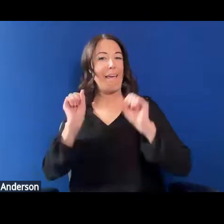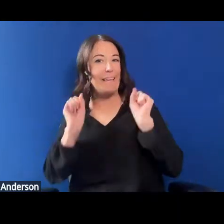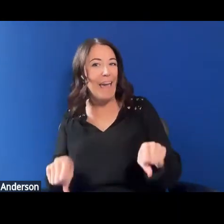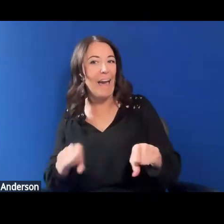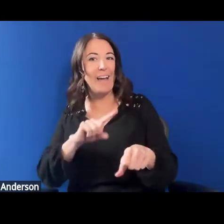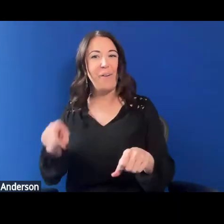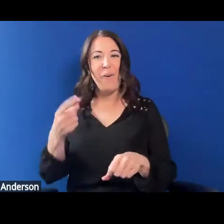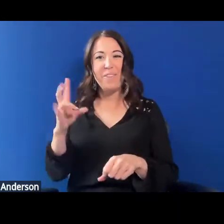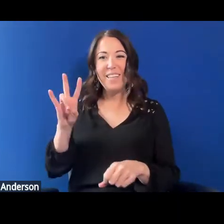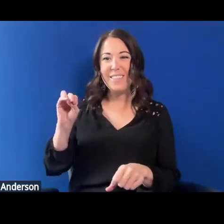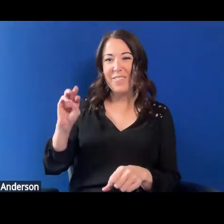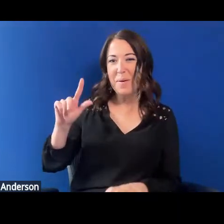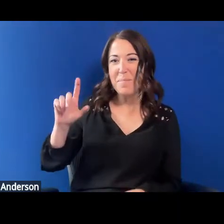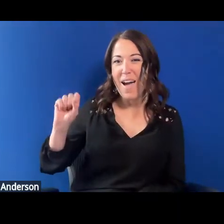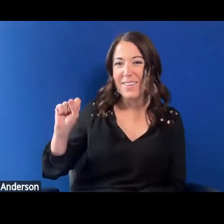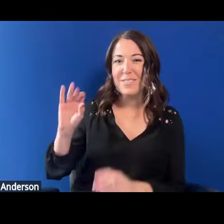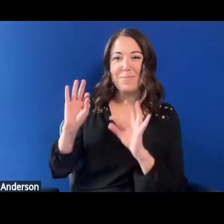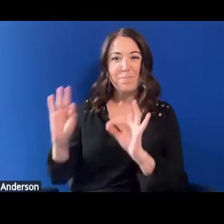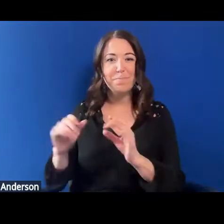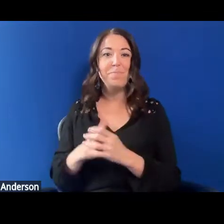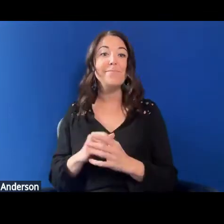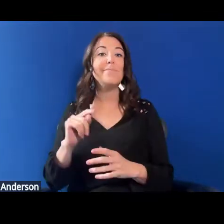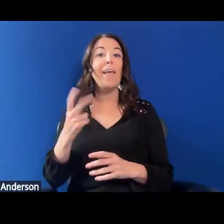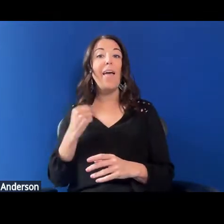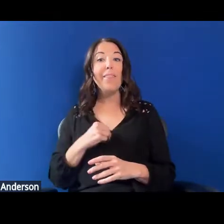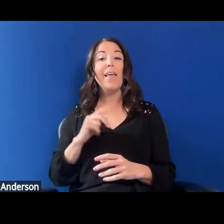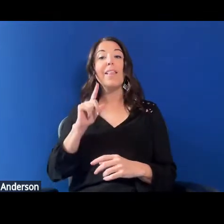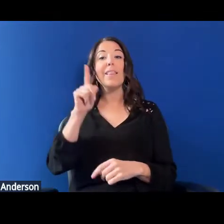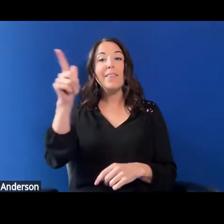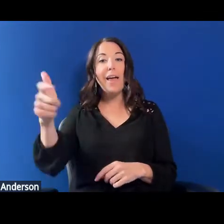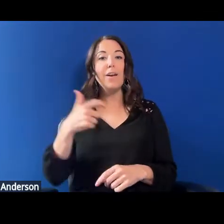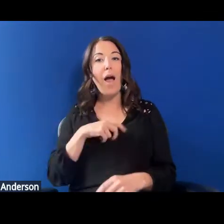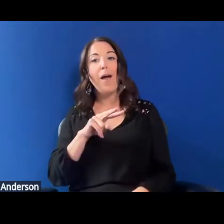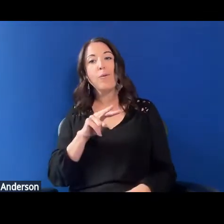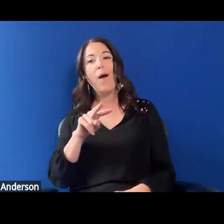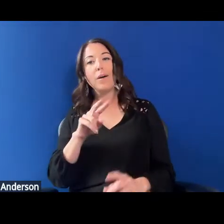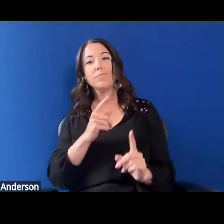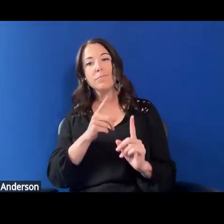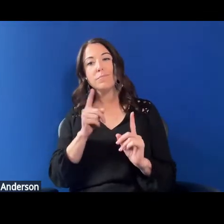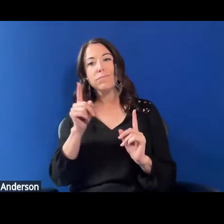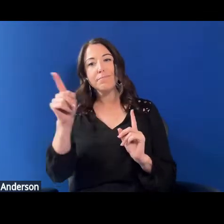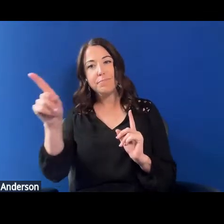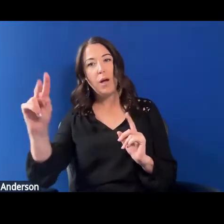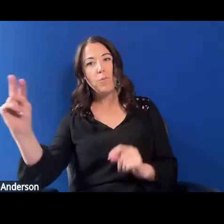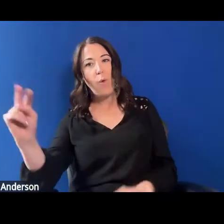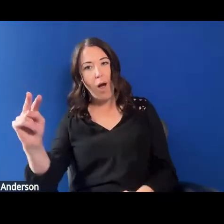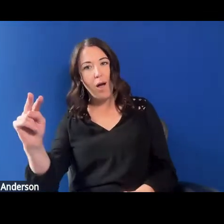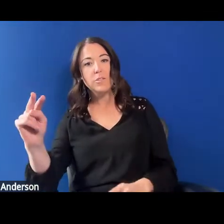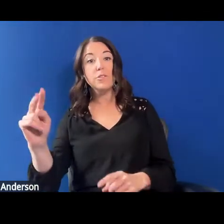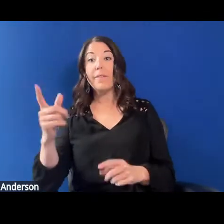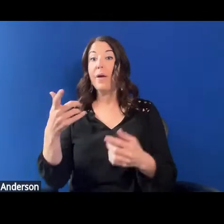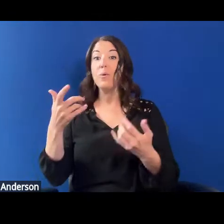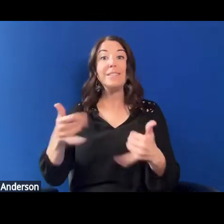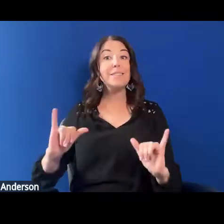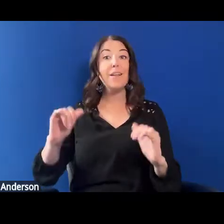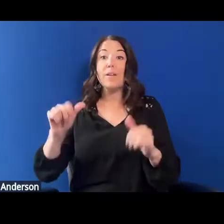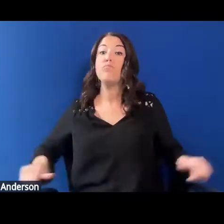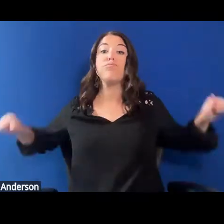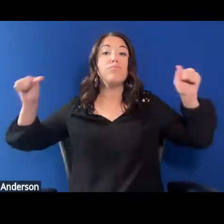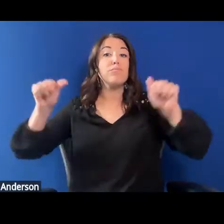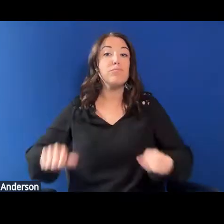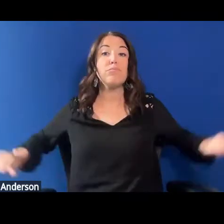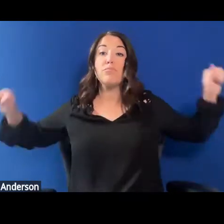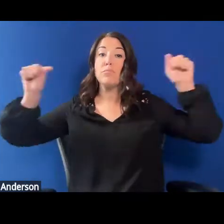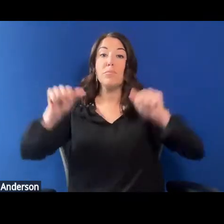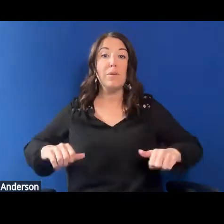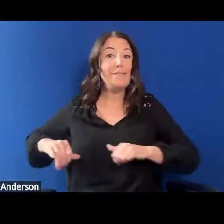good. Later, we saw them down the course, and they continued to be rowing in unison and making